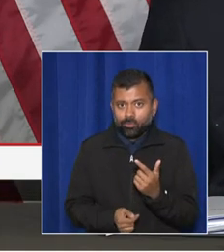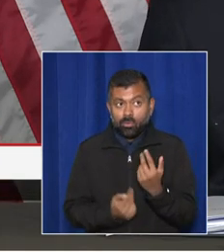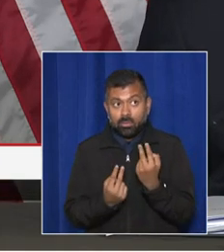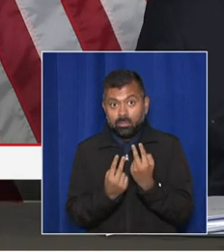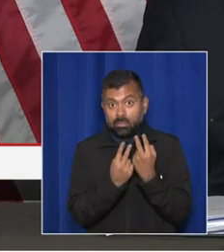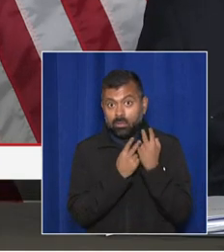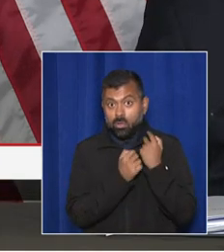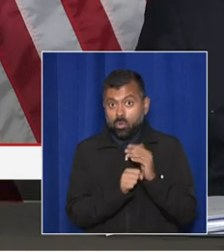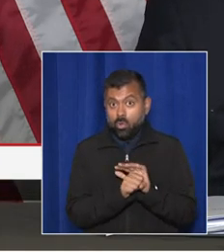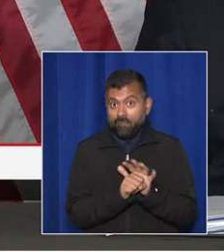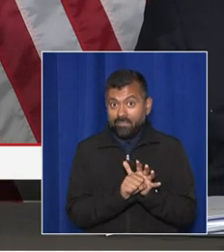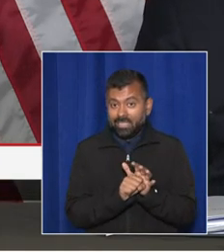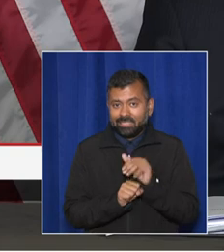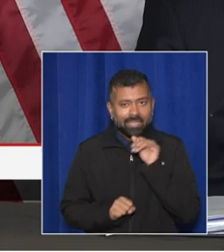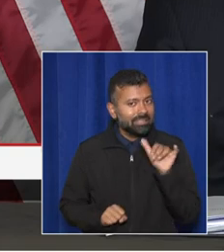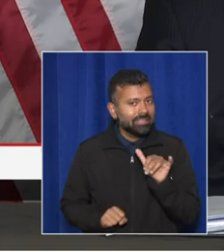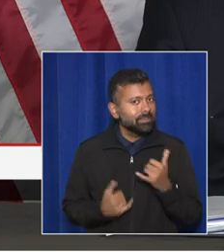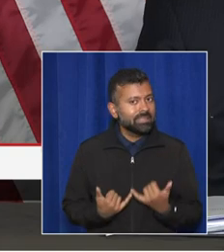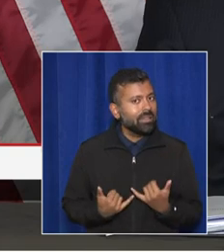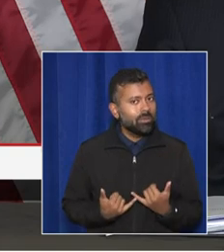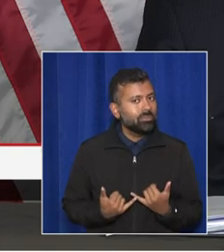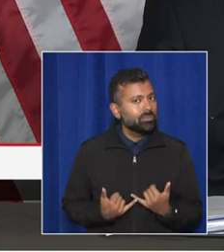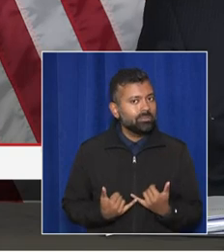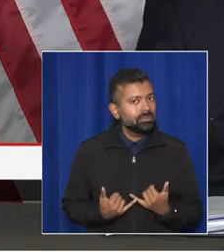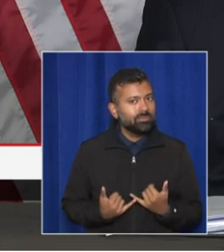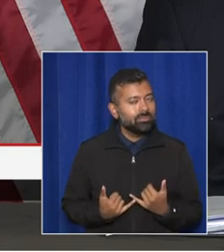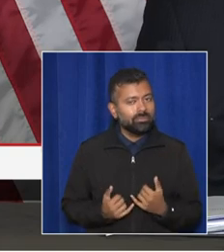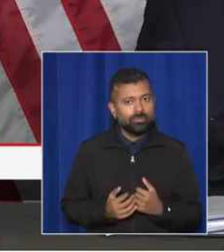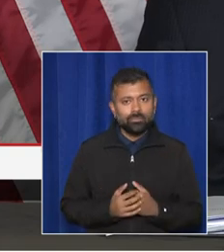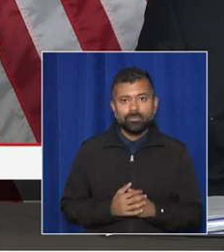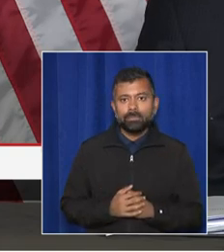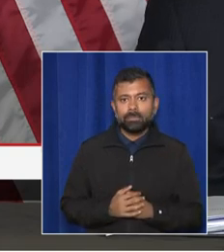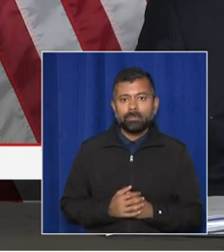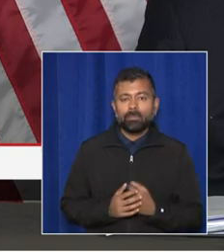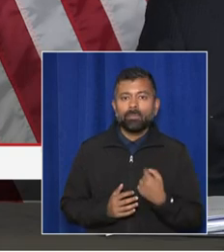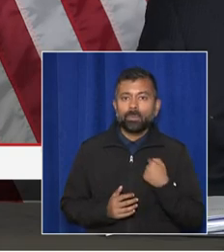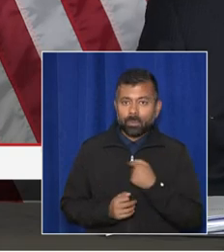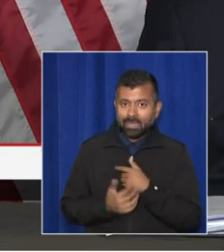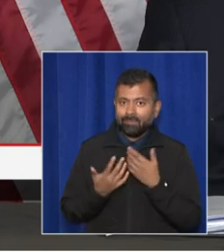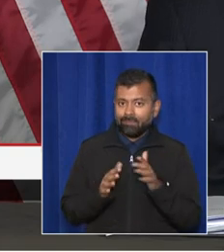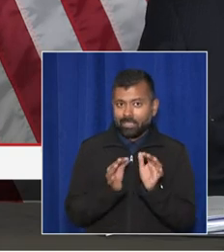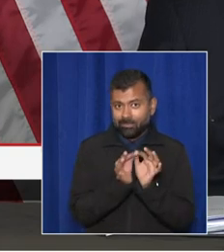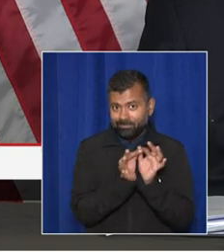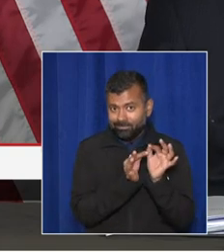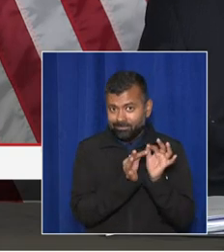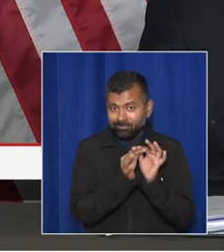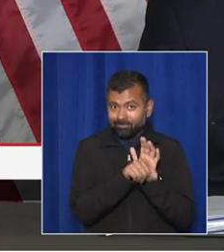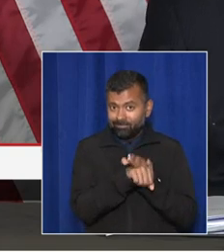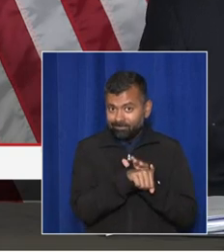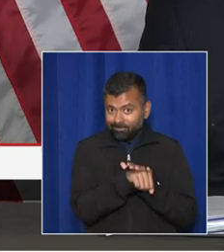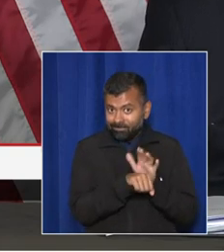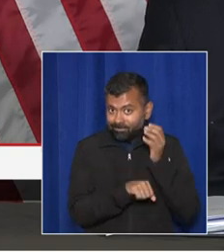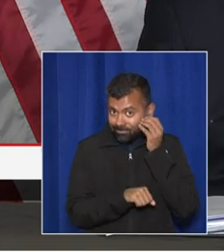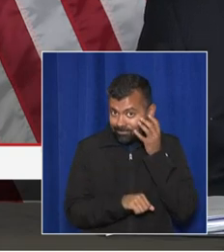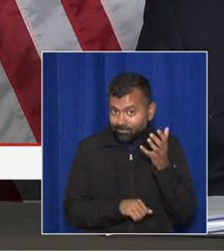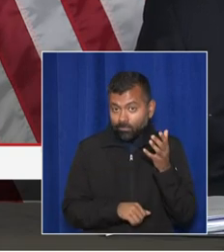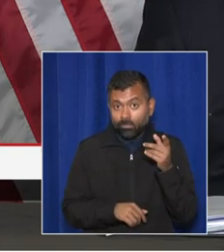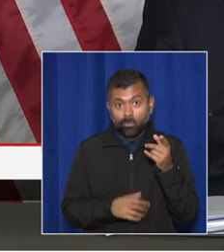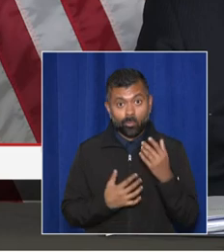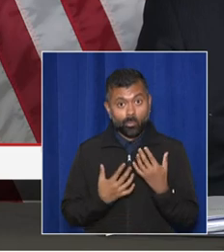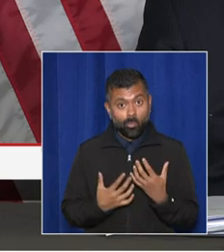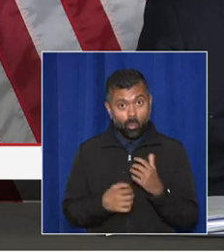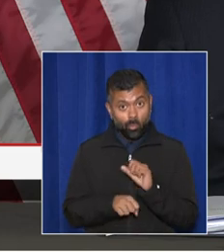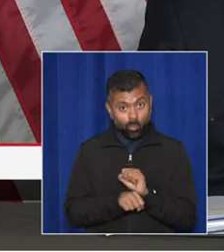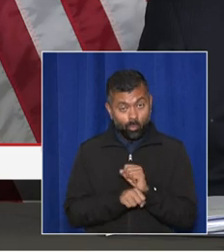we've also made the case of how the federal government can do its part in both cases. For example,